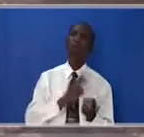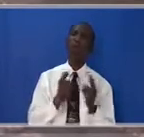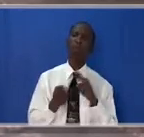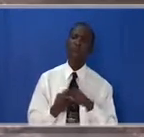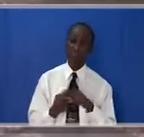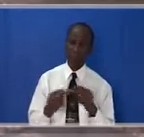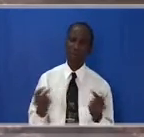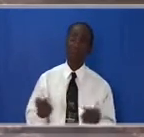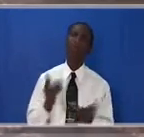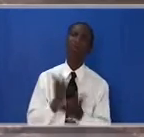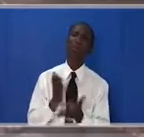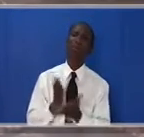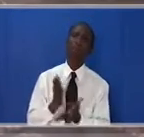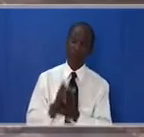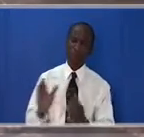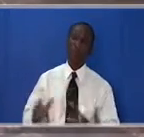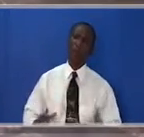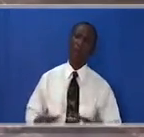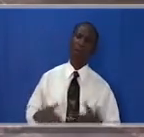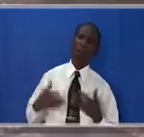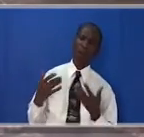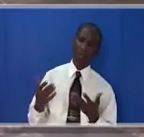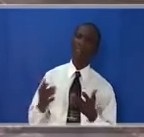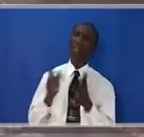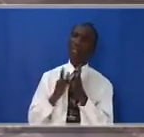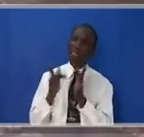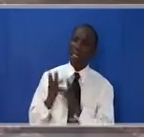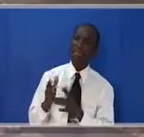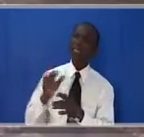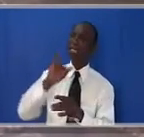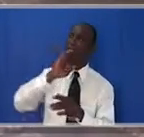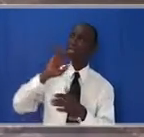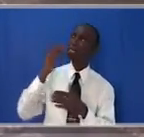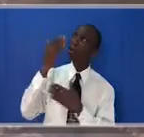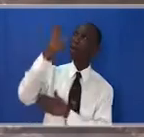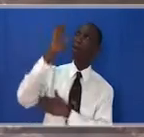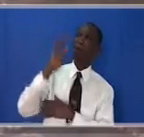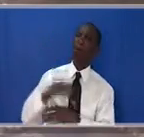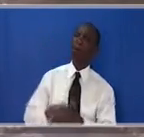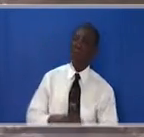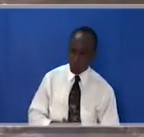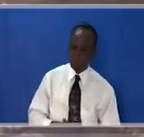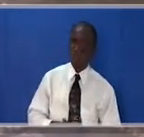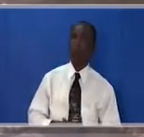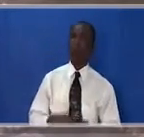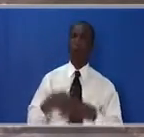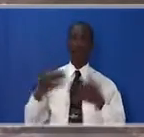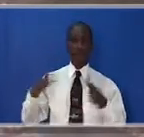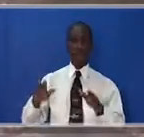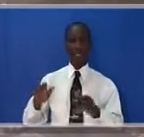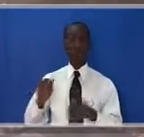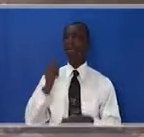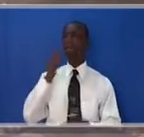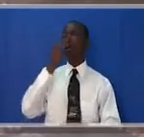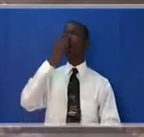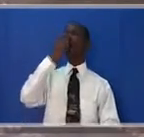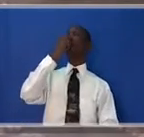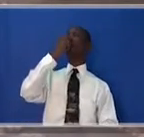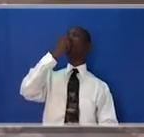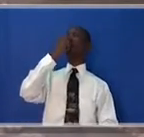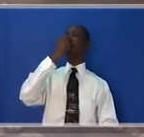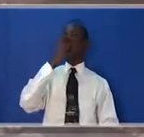your sins, and confess that you believe that Jesus Christ is the Son of God, and that you are